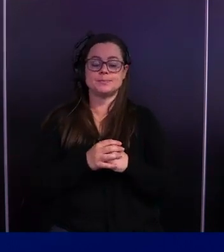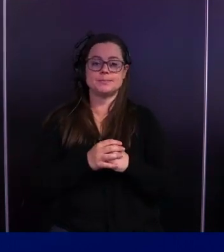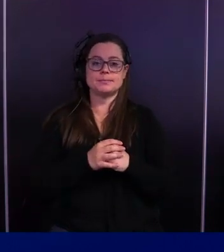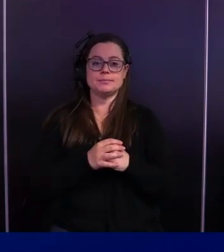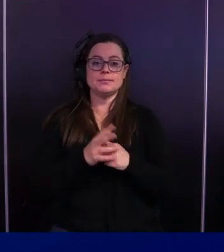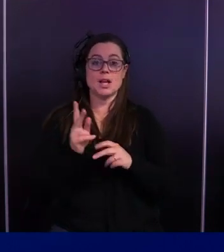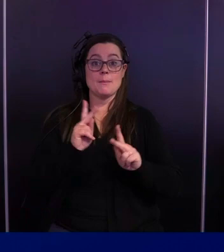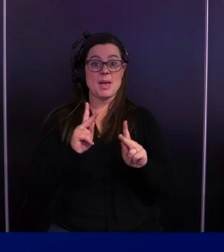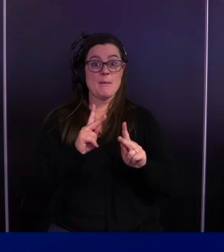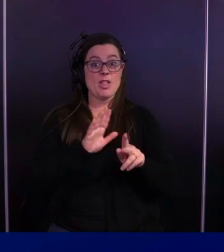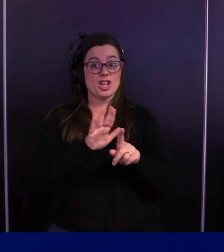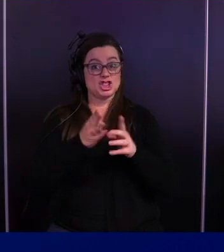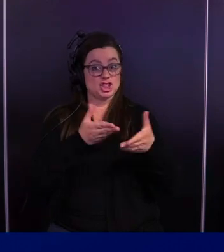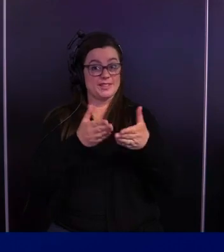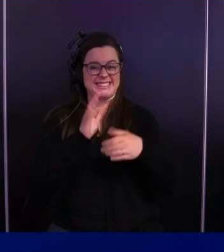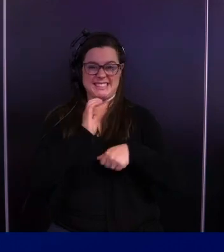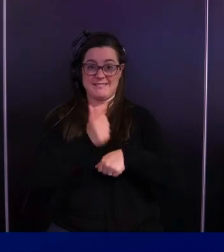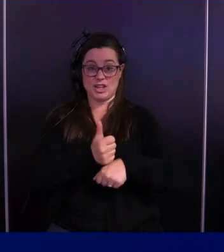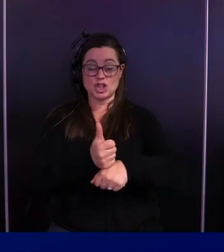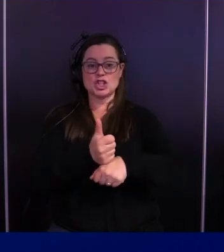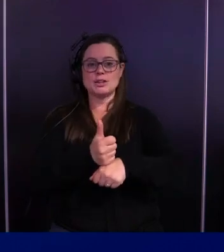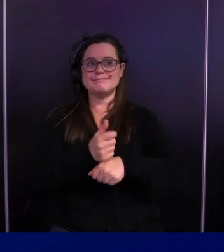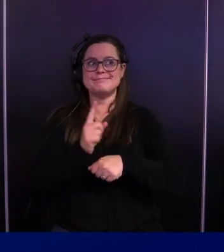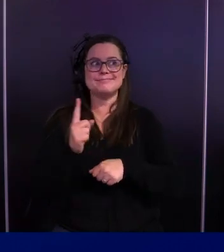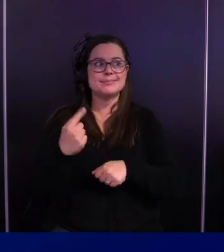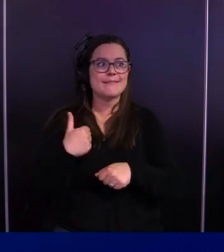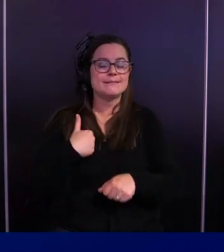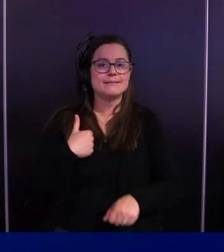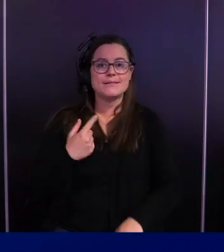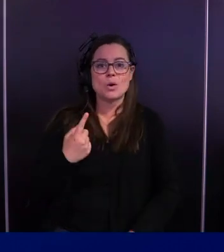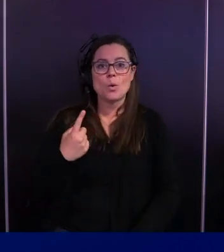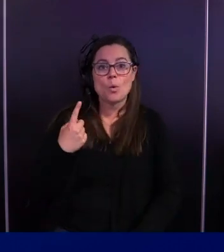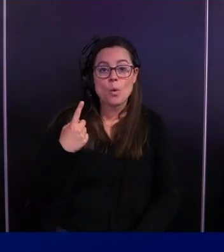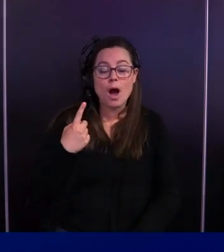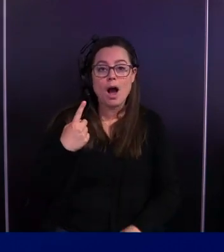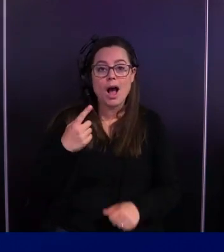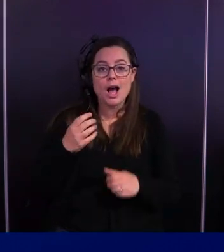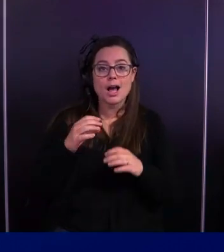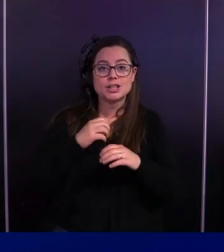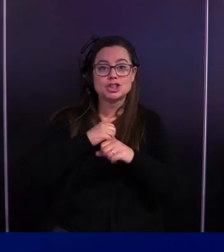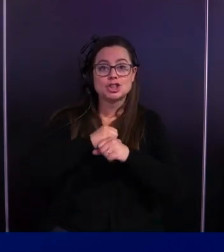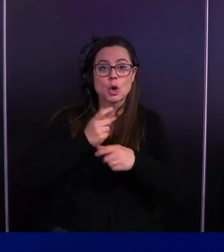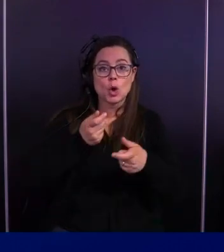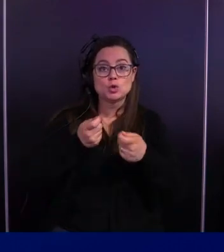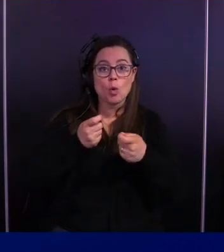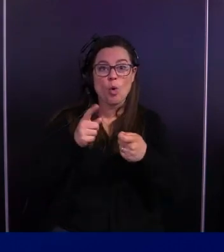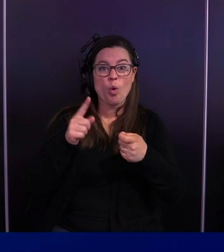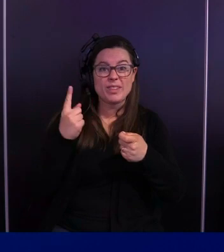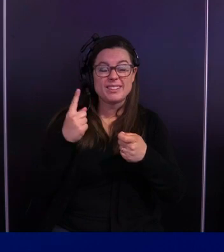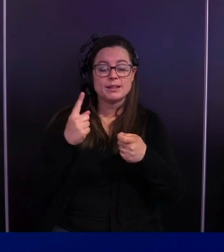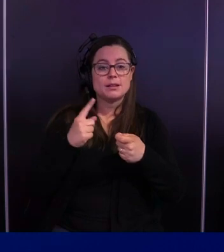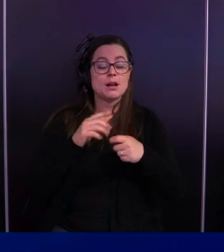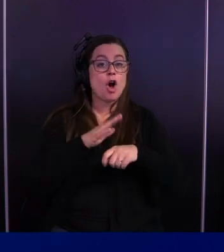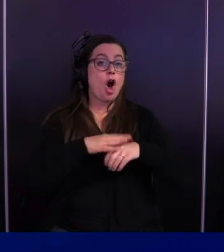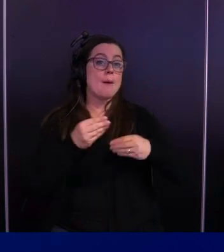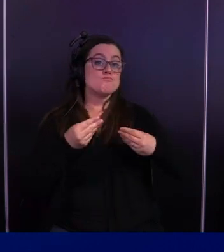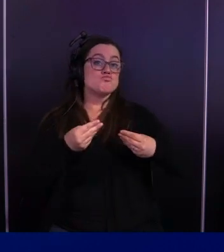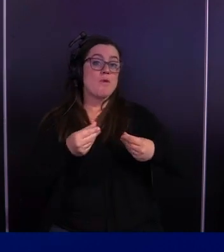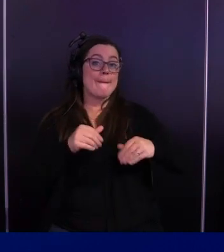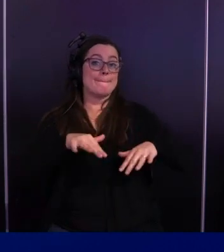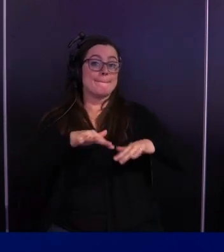people configure their service and they only have like one security control. Right. Whereas on premise you might